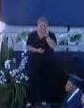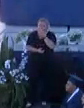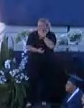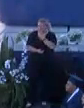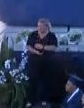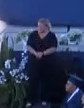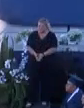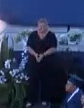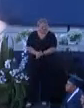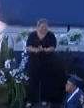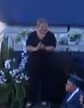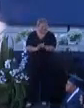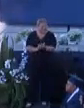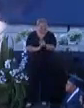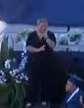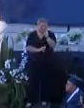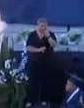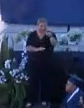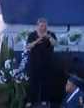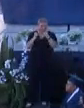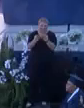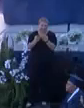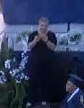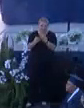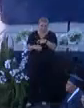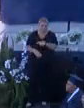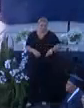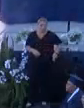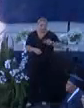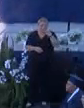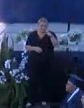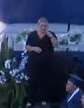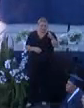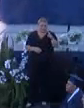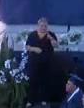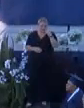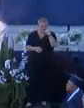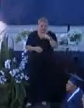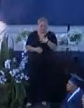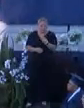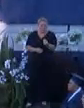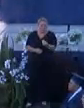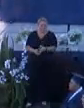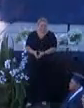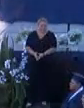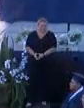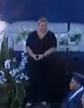Key Club, royal blue, yellow and white.